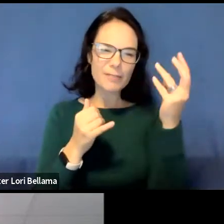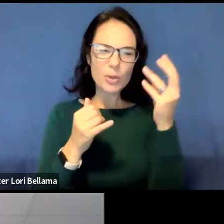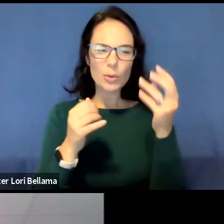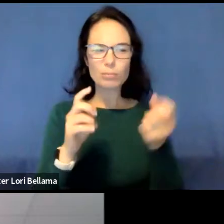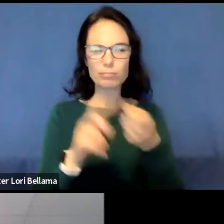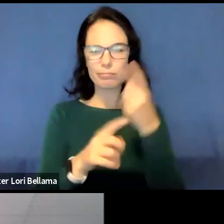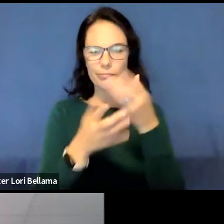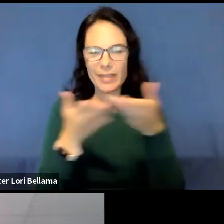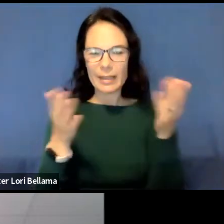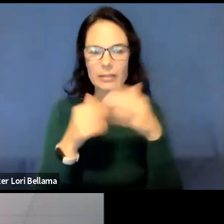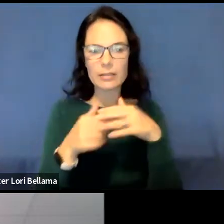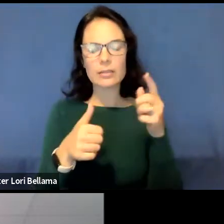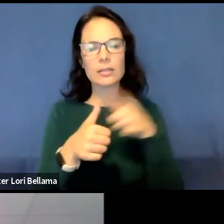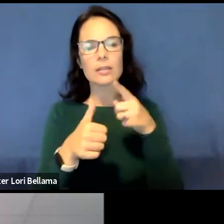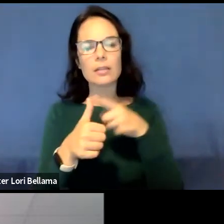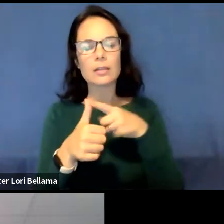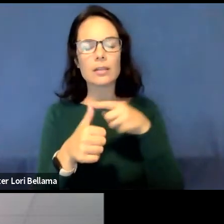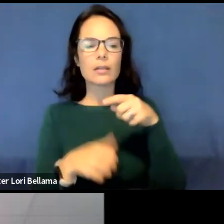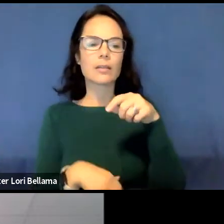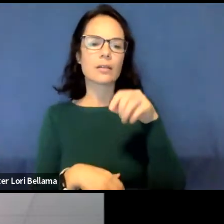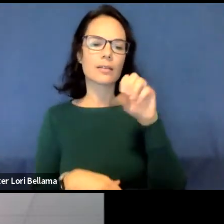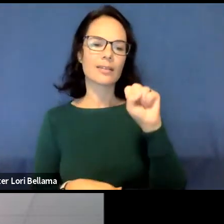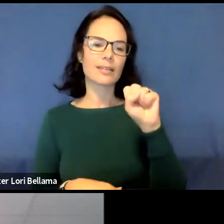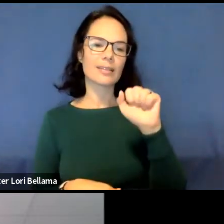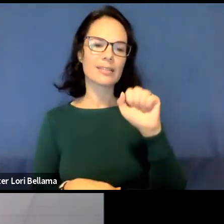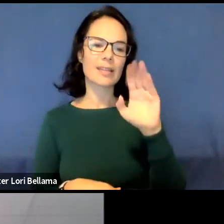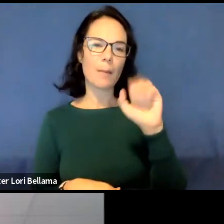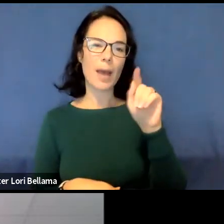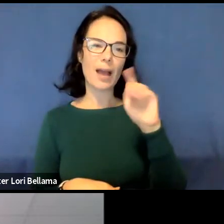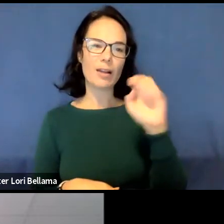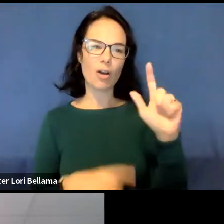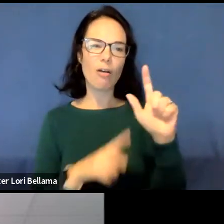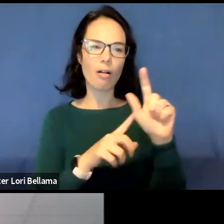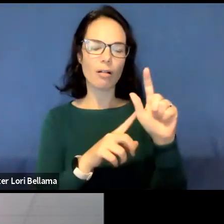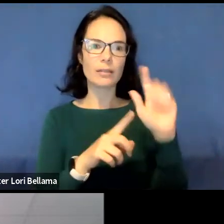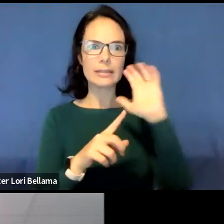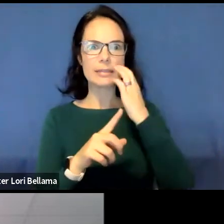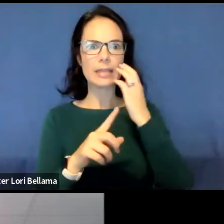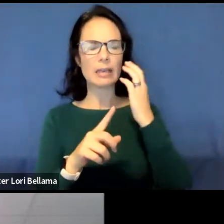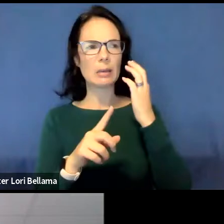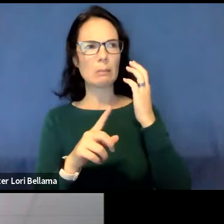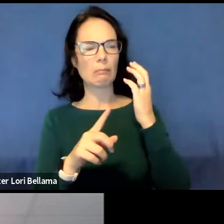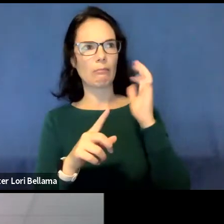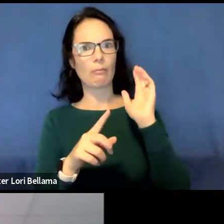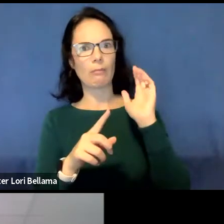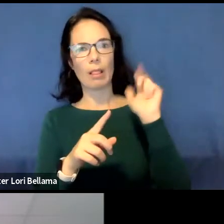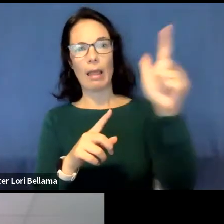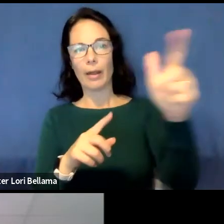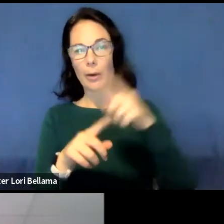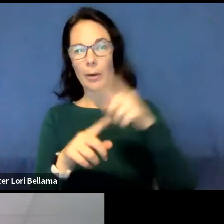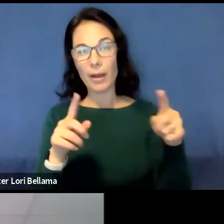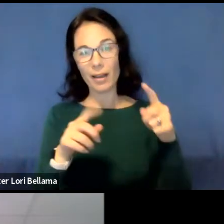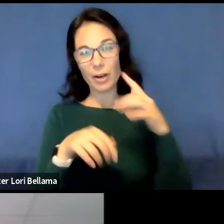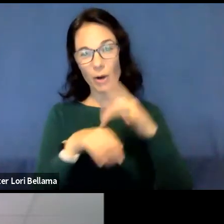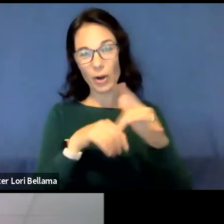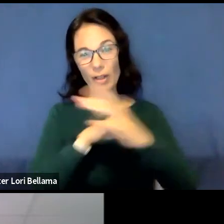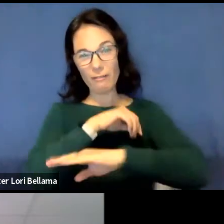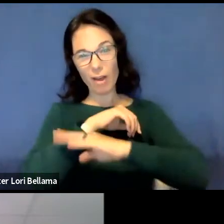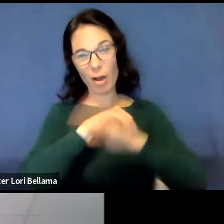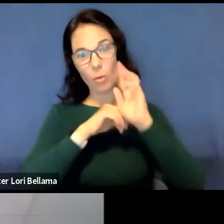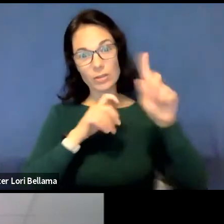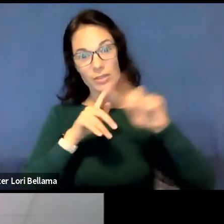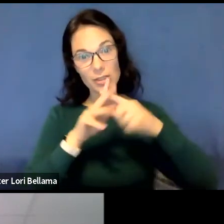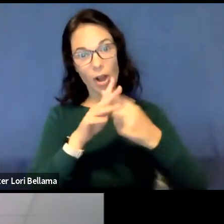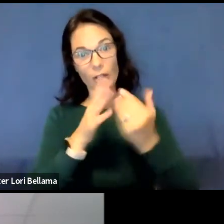about sabbatical. I know that seems like it's a ways away, but early in the fall semester, we'll start up that cycle again for the